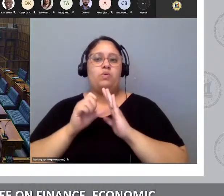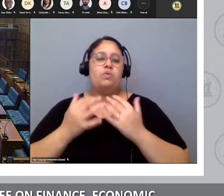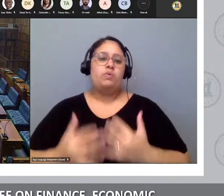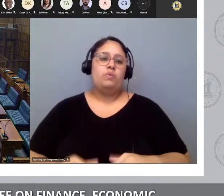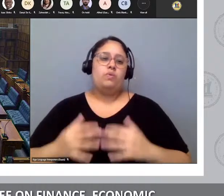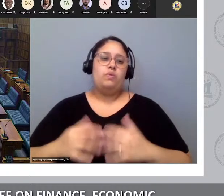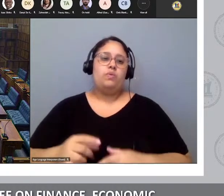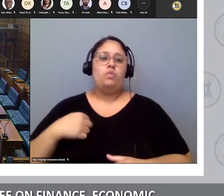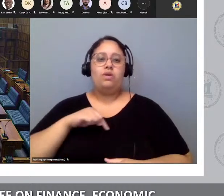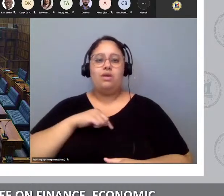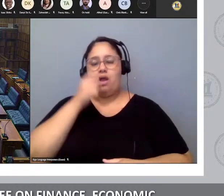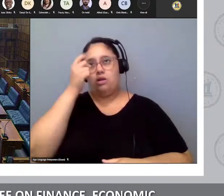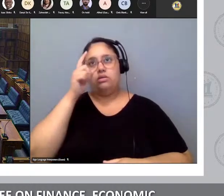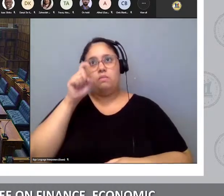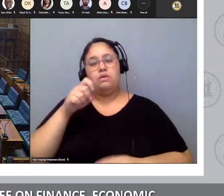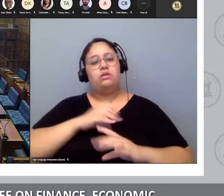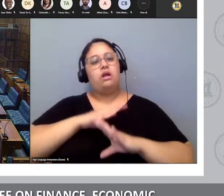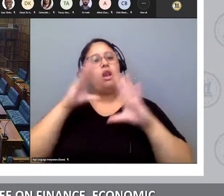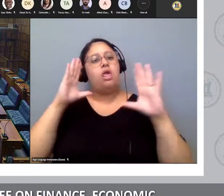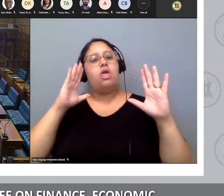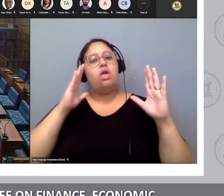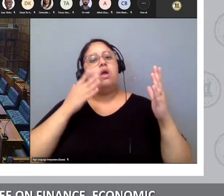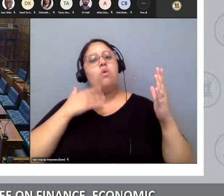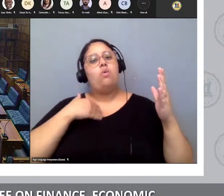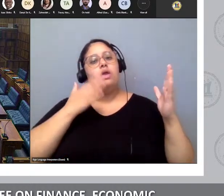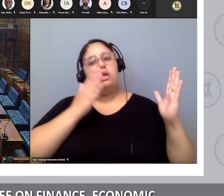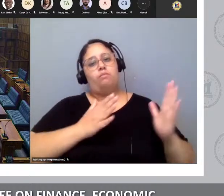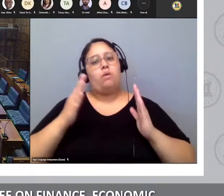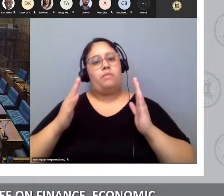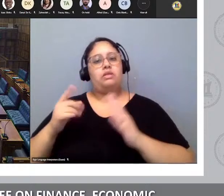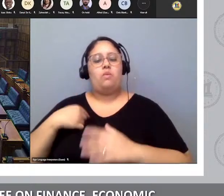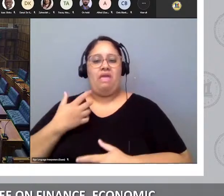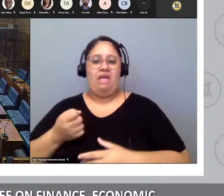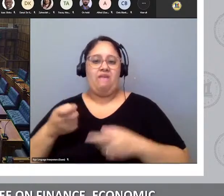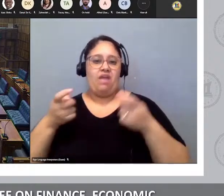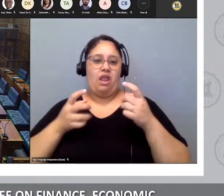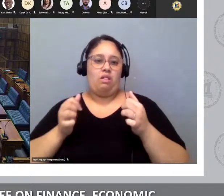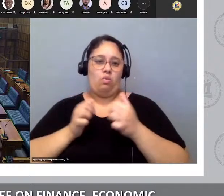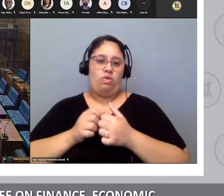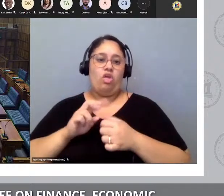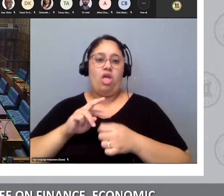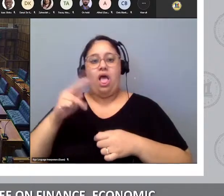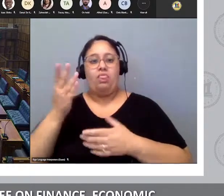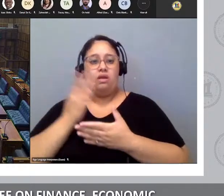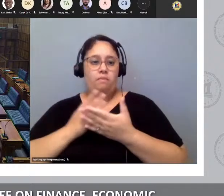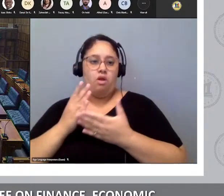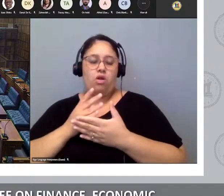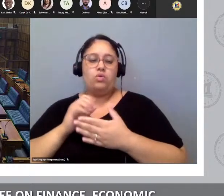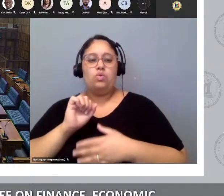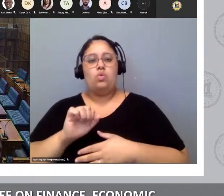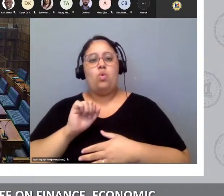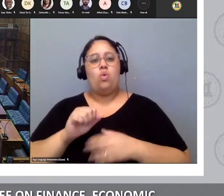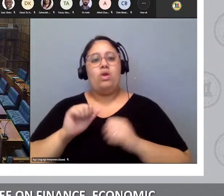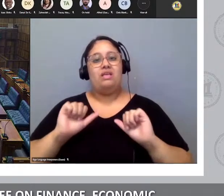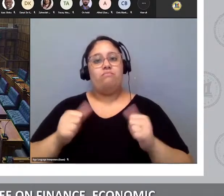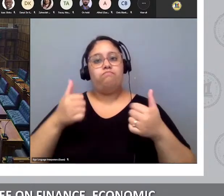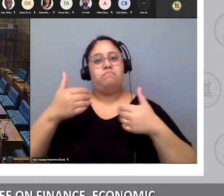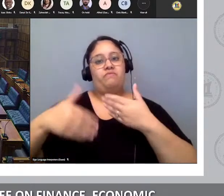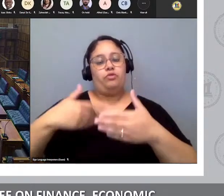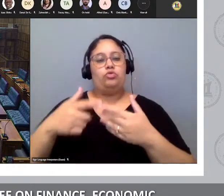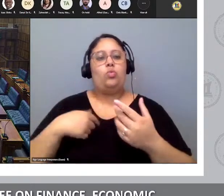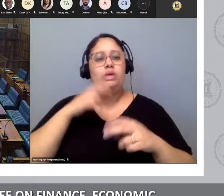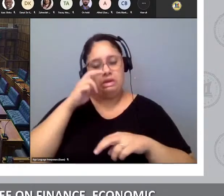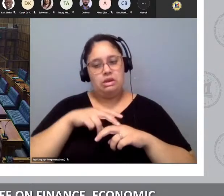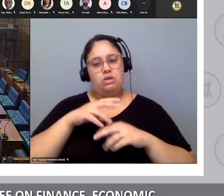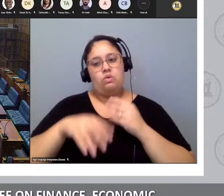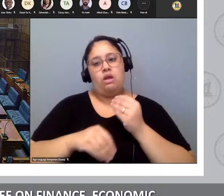to to understand the parameters what we are dealing with on the on the other part in terms of the efficiency and I need to really